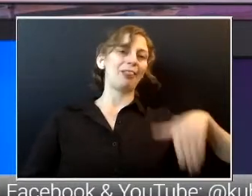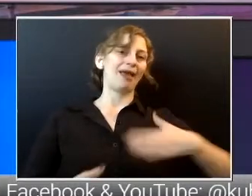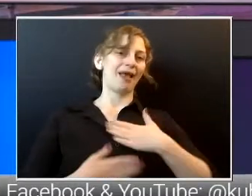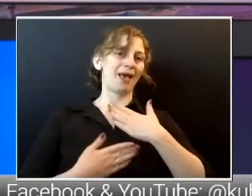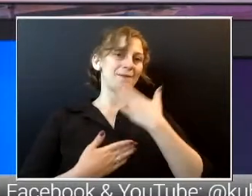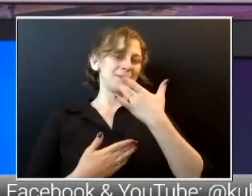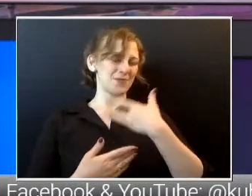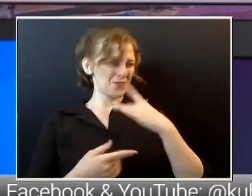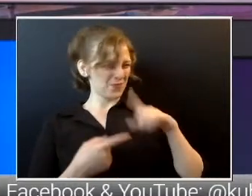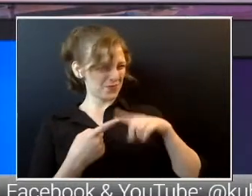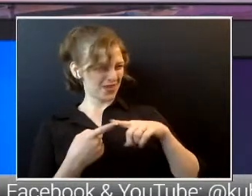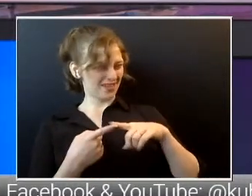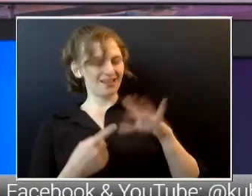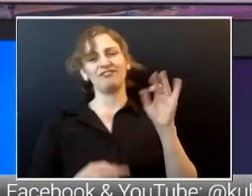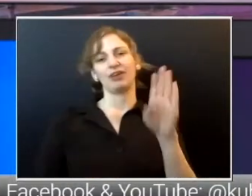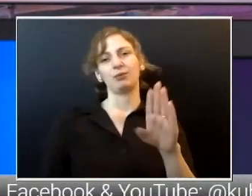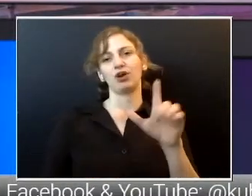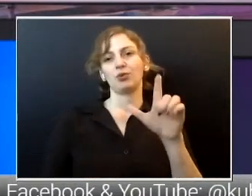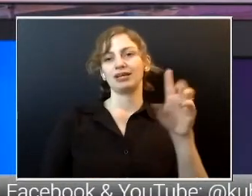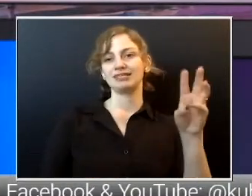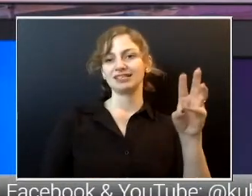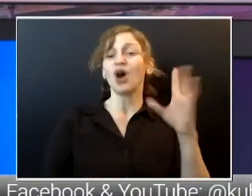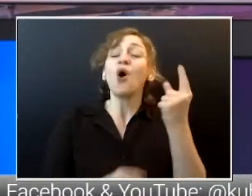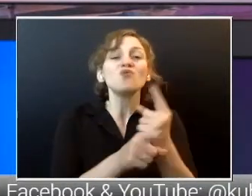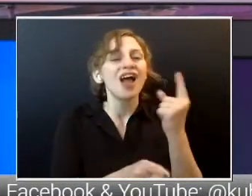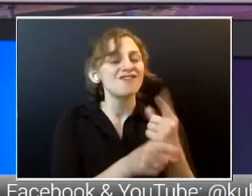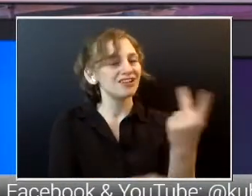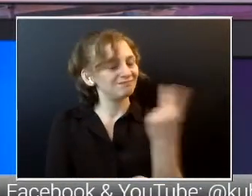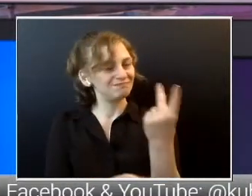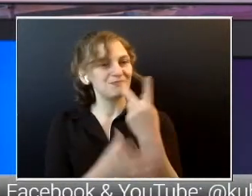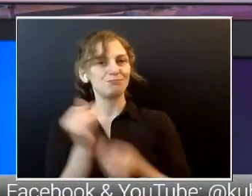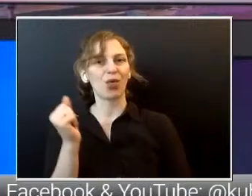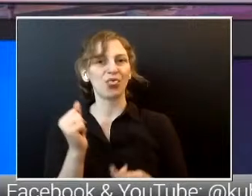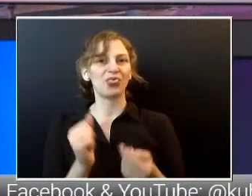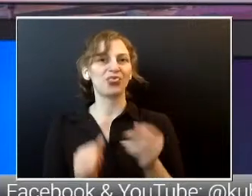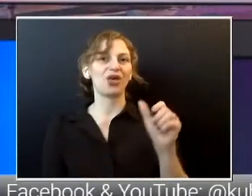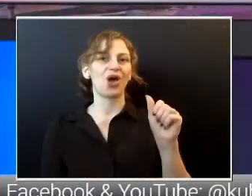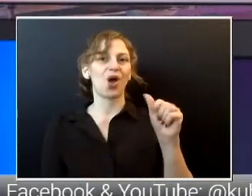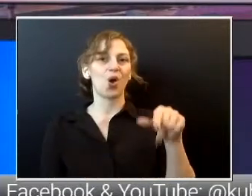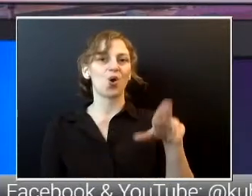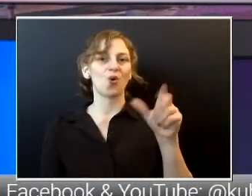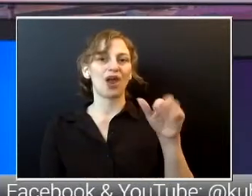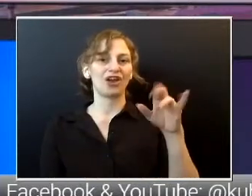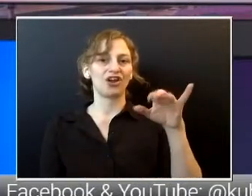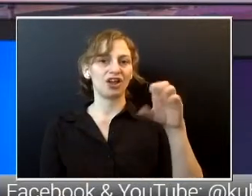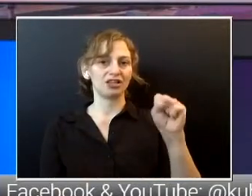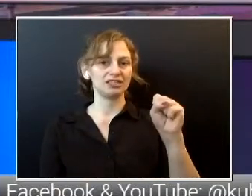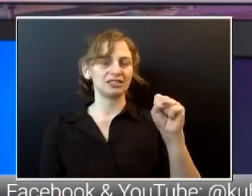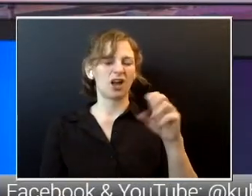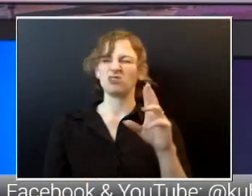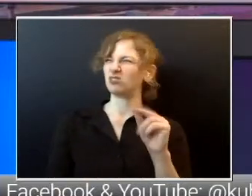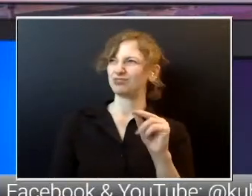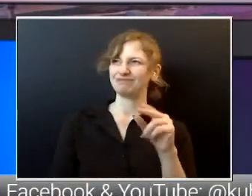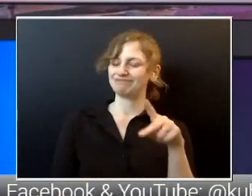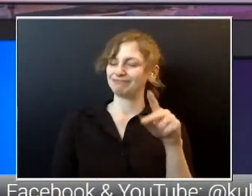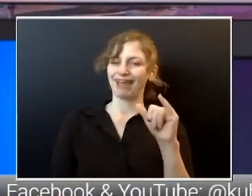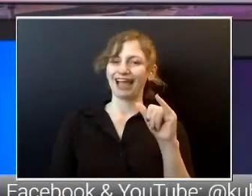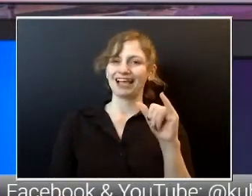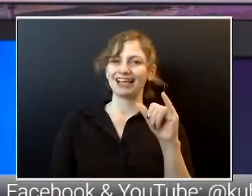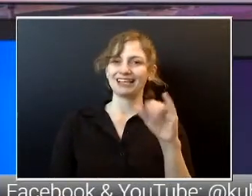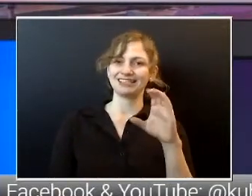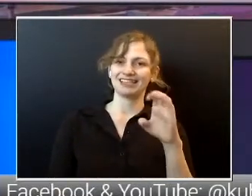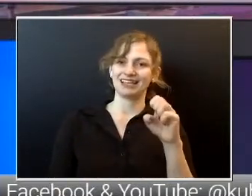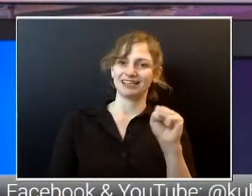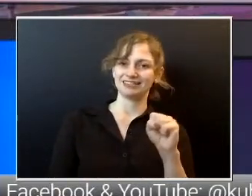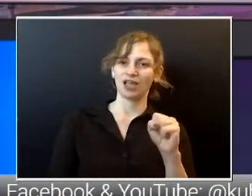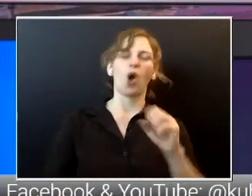February 26th. Oh, that's right. We're both Aquarius. Because I'm the 16th, right? You're Aquarius, no, right? Pisces. Oh, shoot. Oh, well. I think Aquarians and